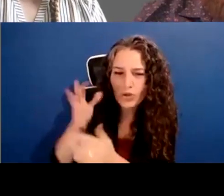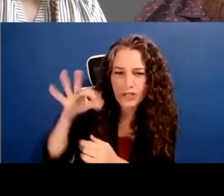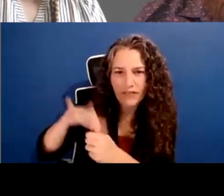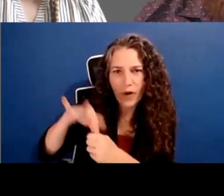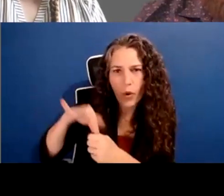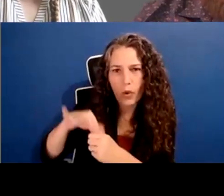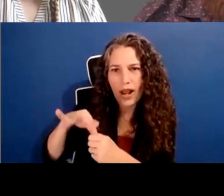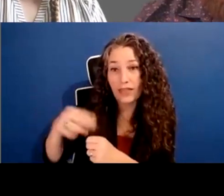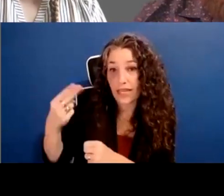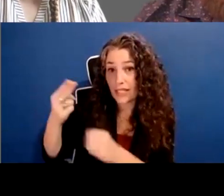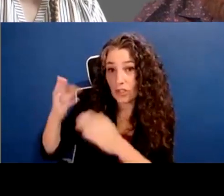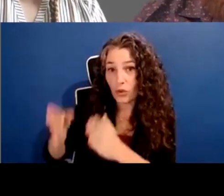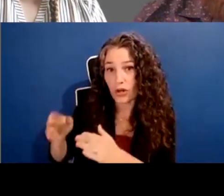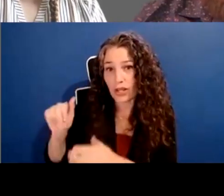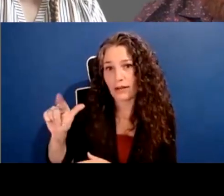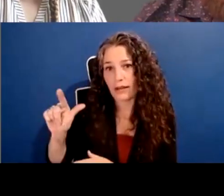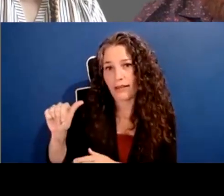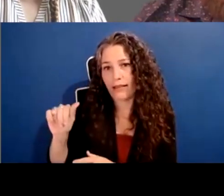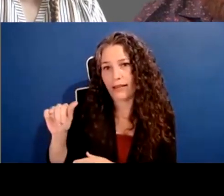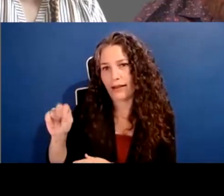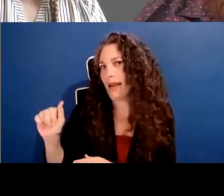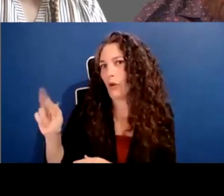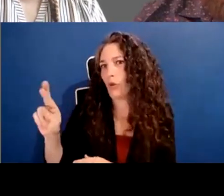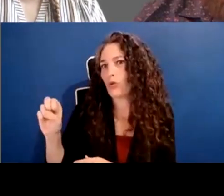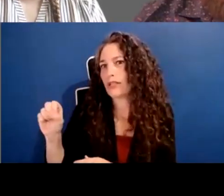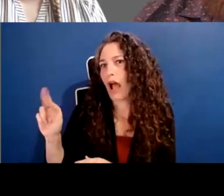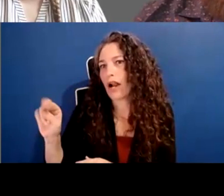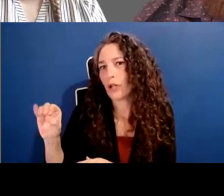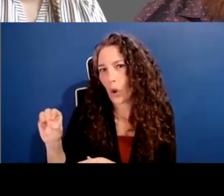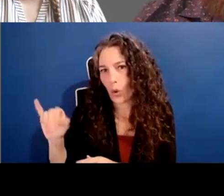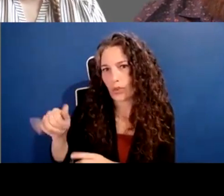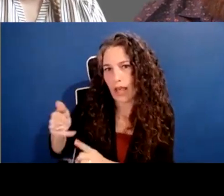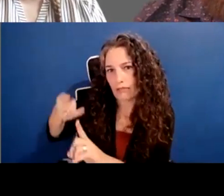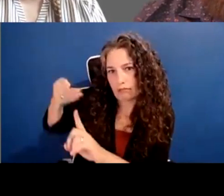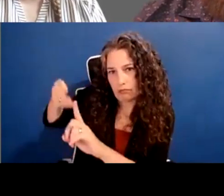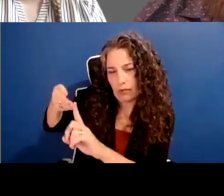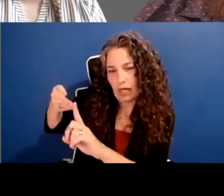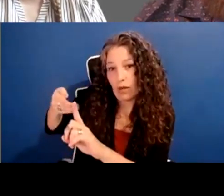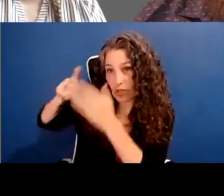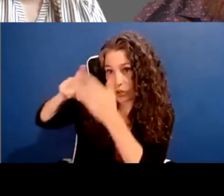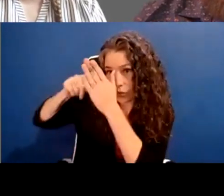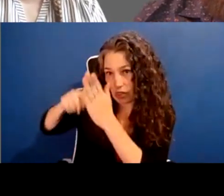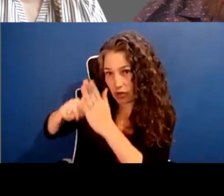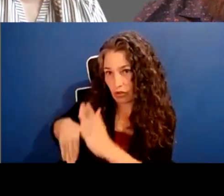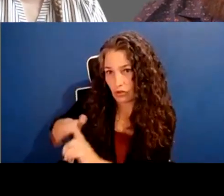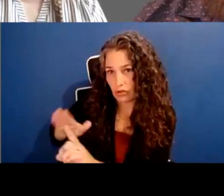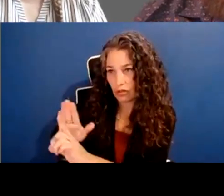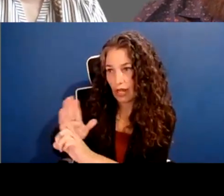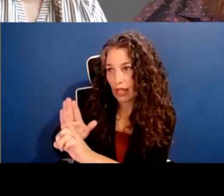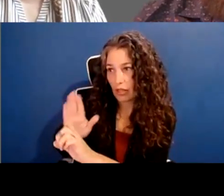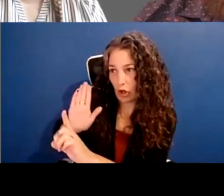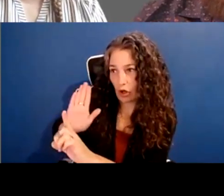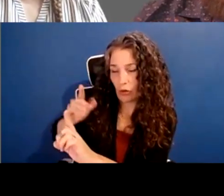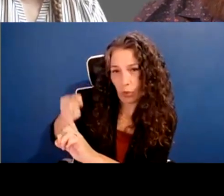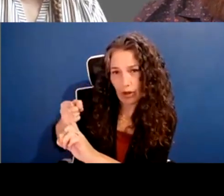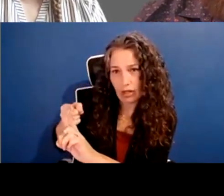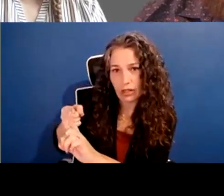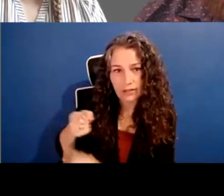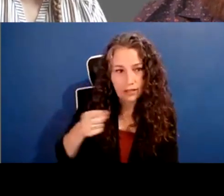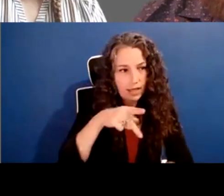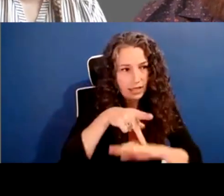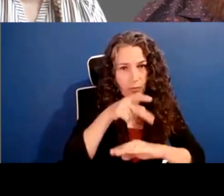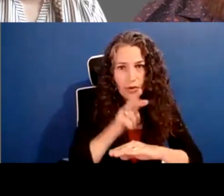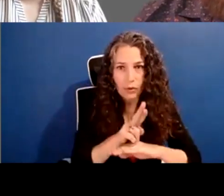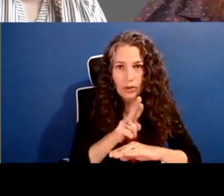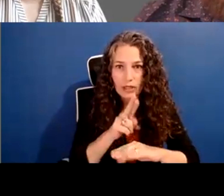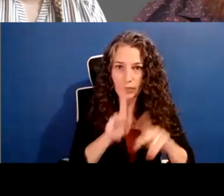main point was Puerto Ricans were wanting to be active citizens from the very beginning. And I